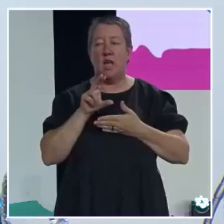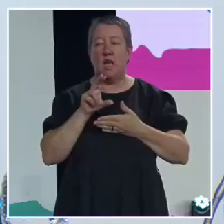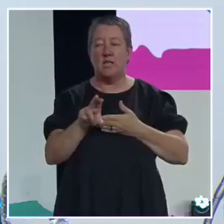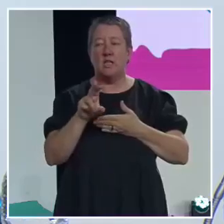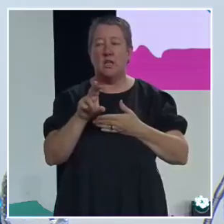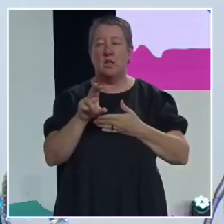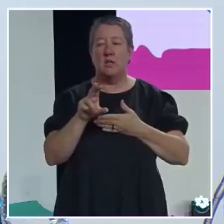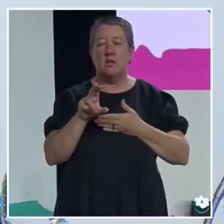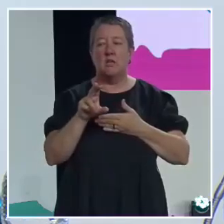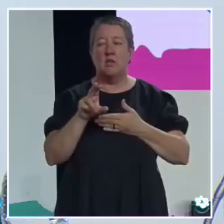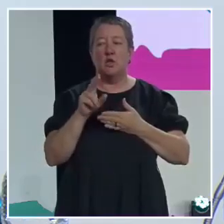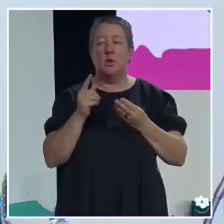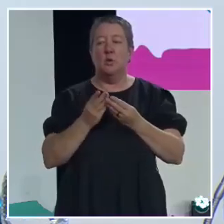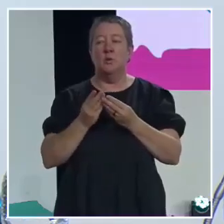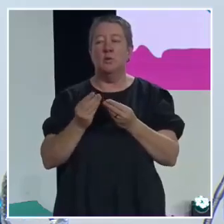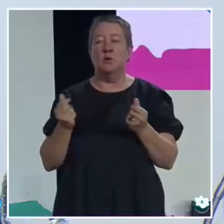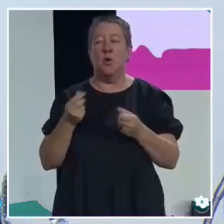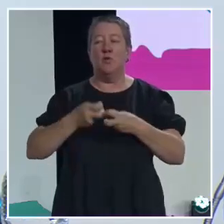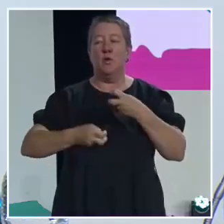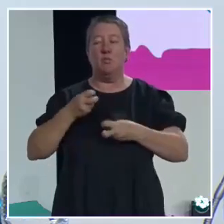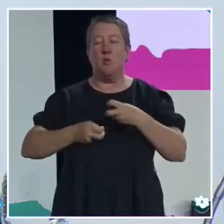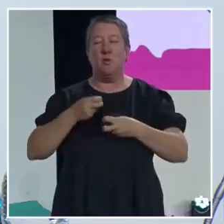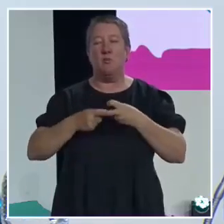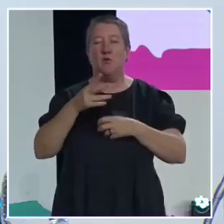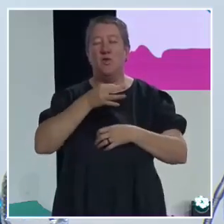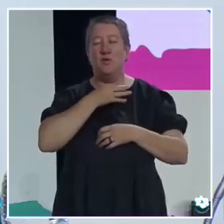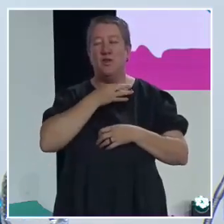transformation, to solve the problem of misperception of risk on the ground, as Didi